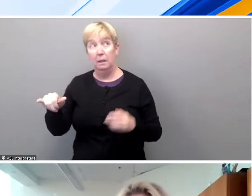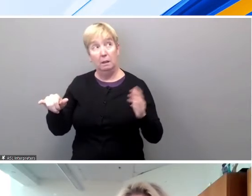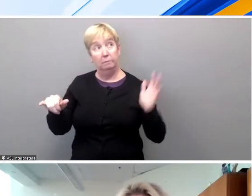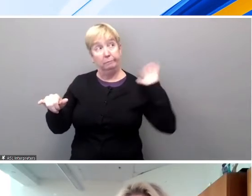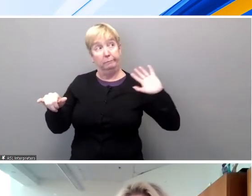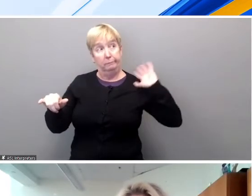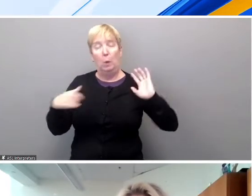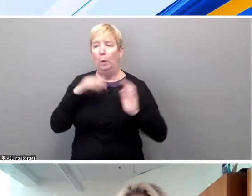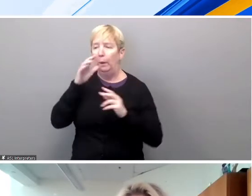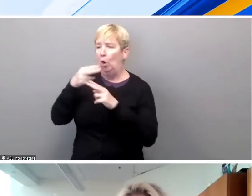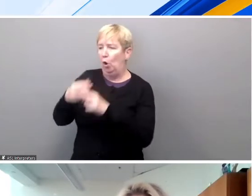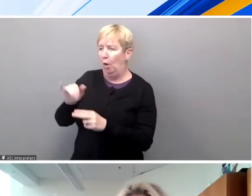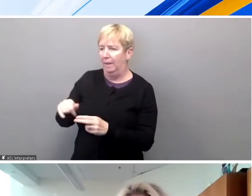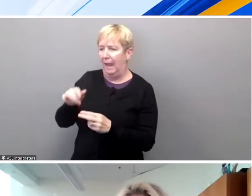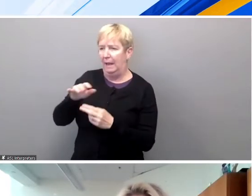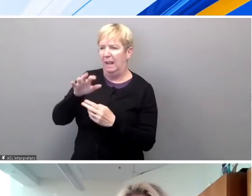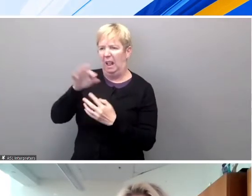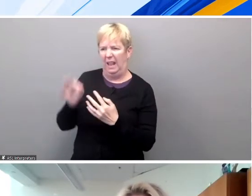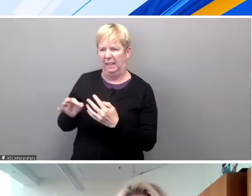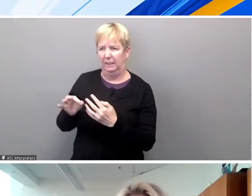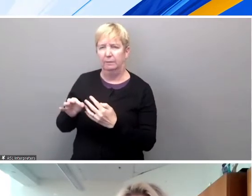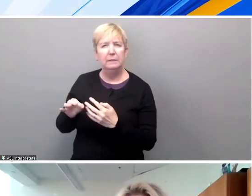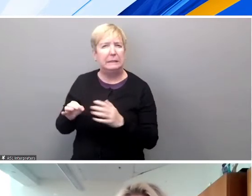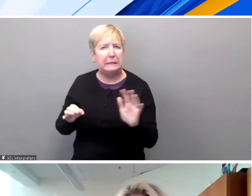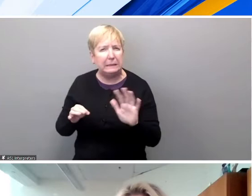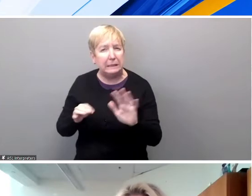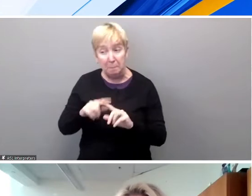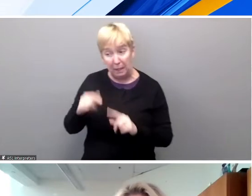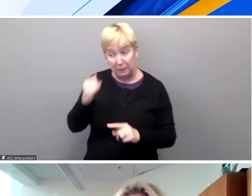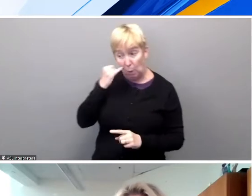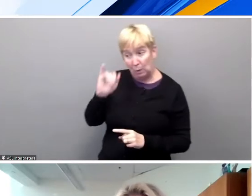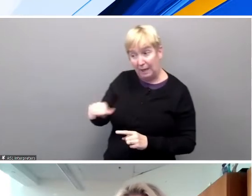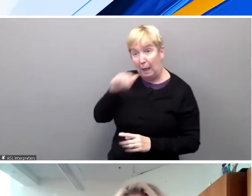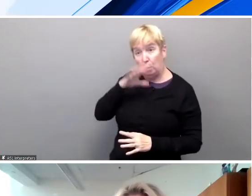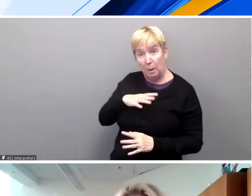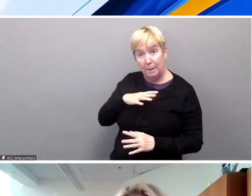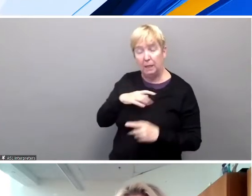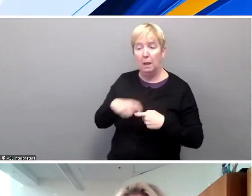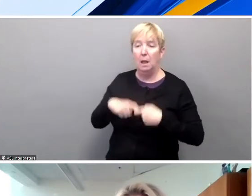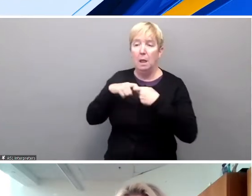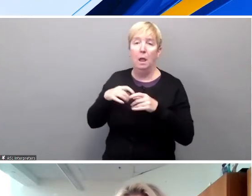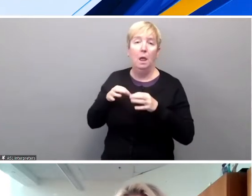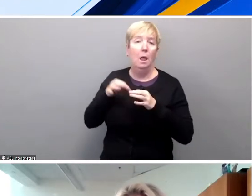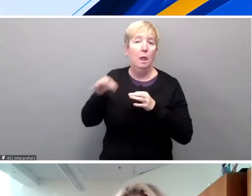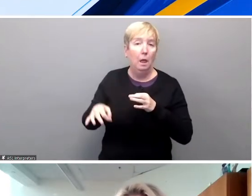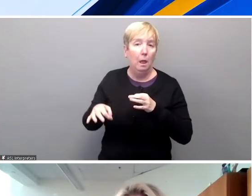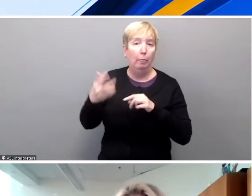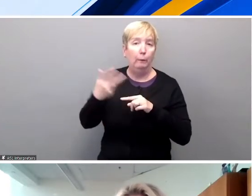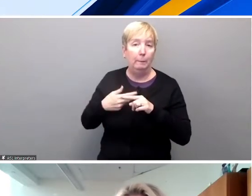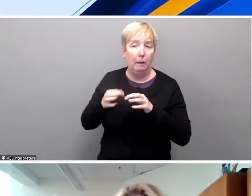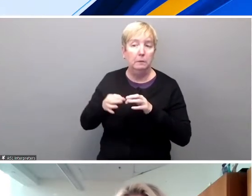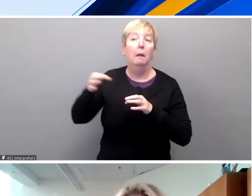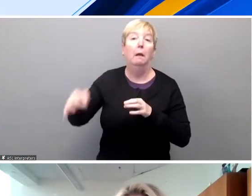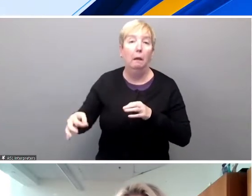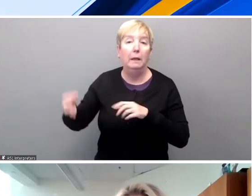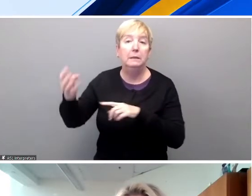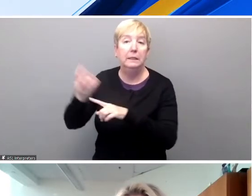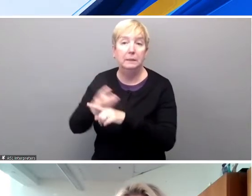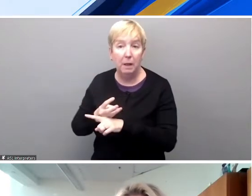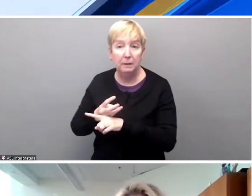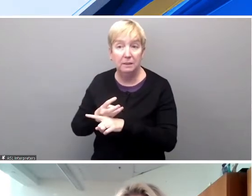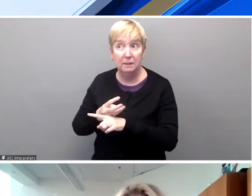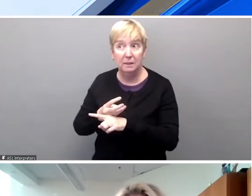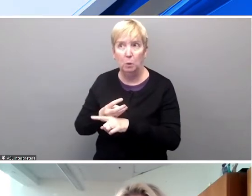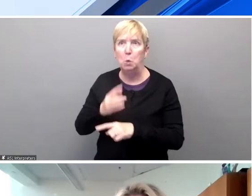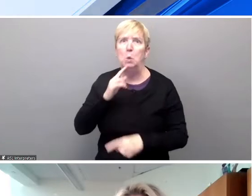she has to wait for 3 months or 6 months, that's a serious risk to her health. And so